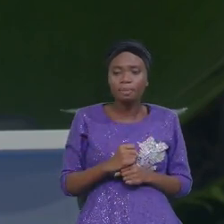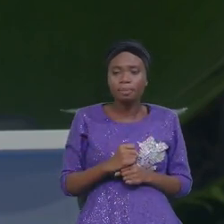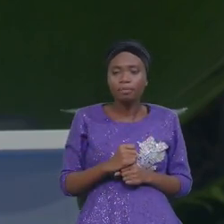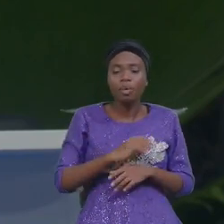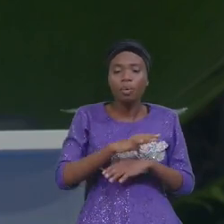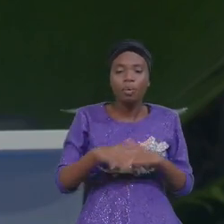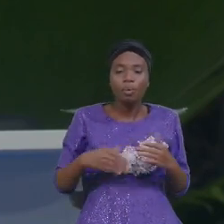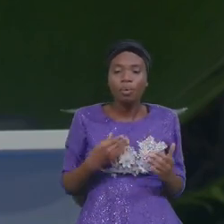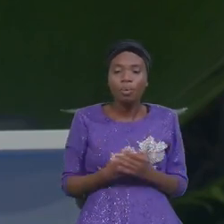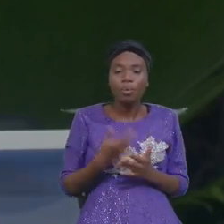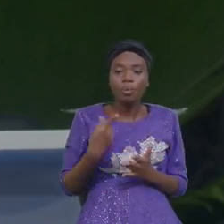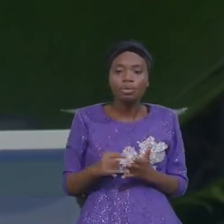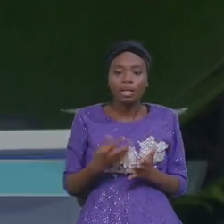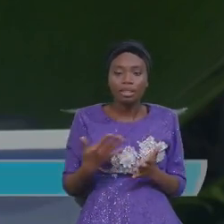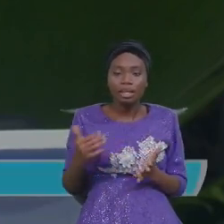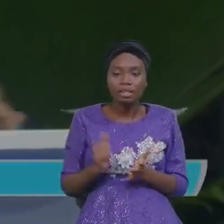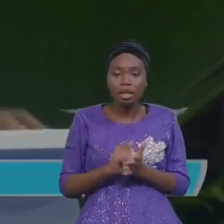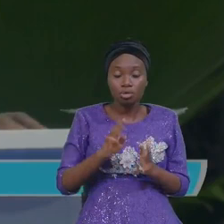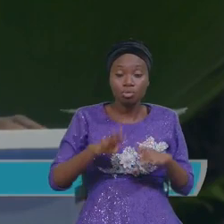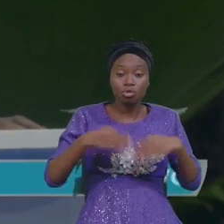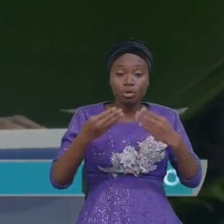All the details you give them,